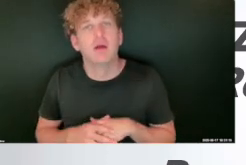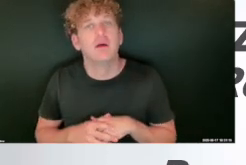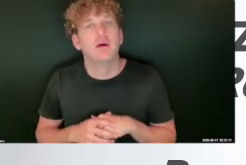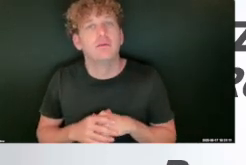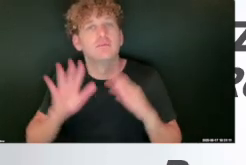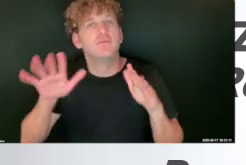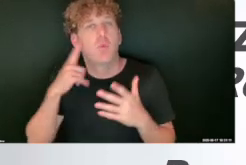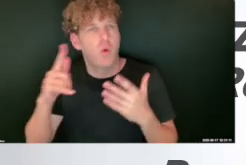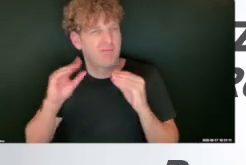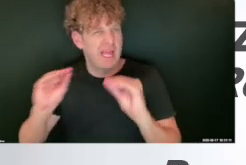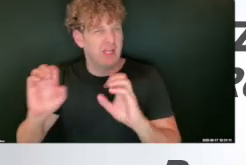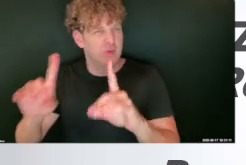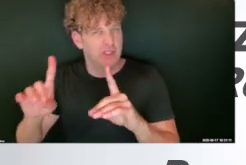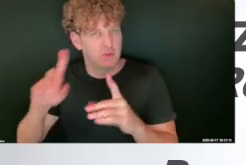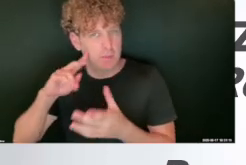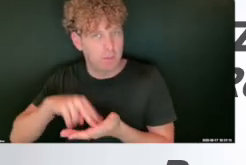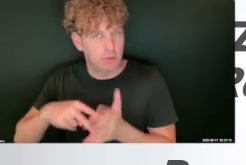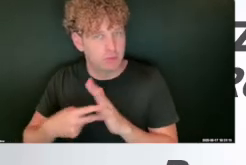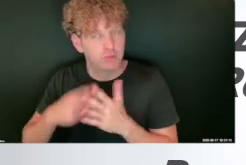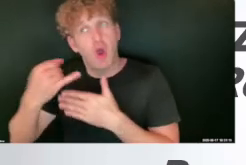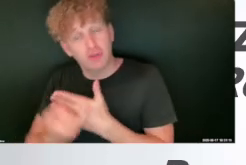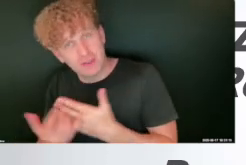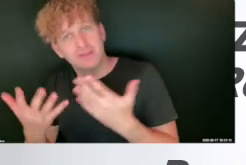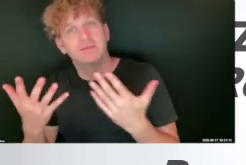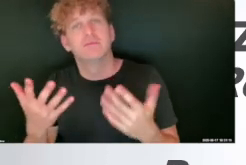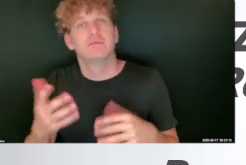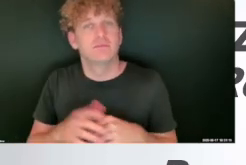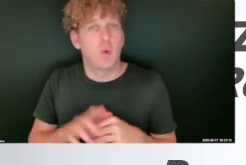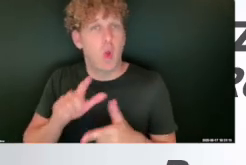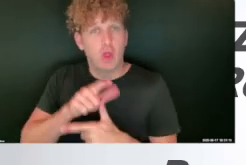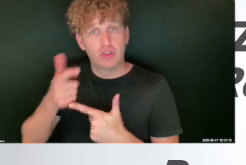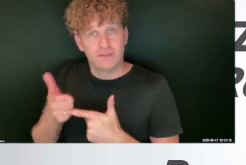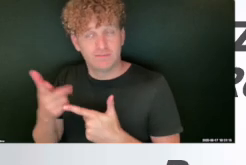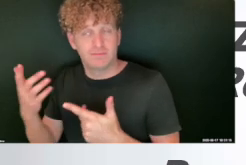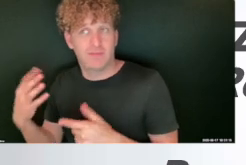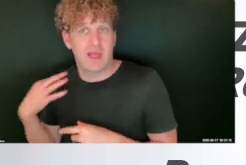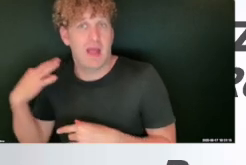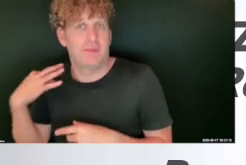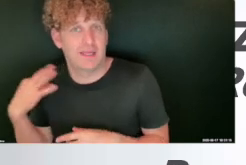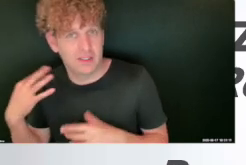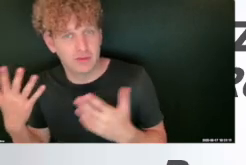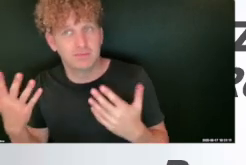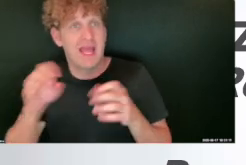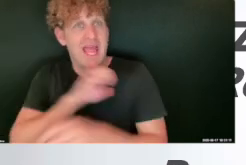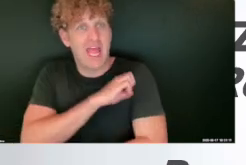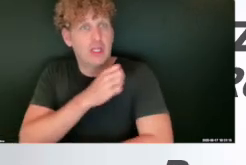number of facilities and regulatory restrictions.